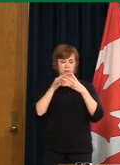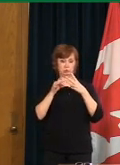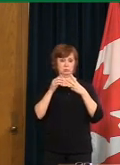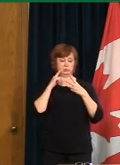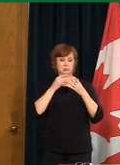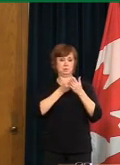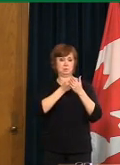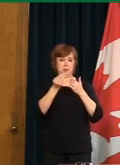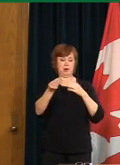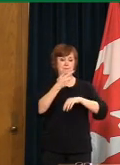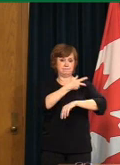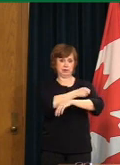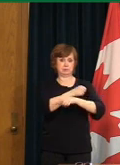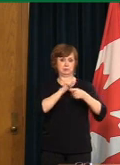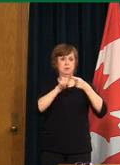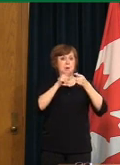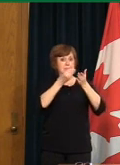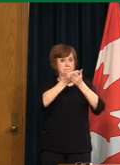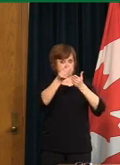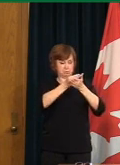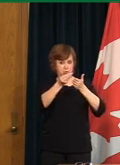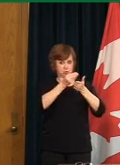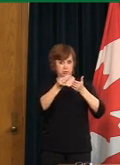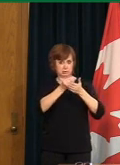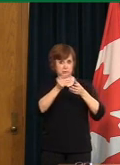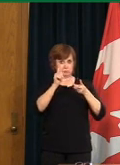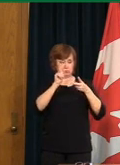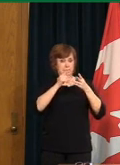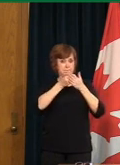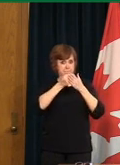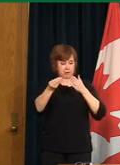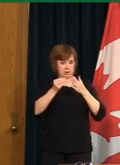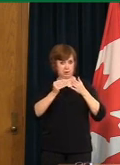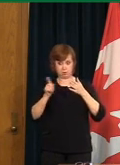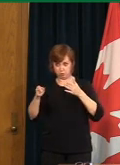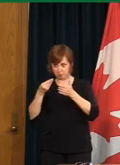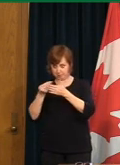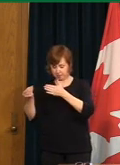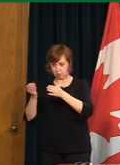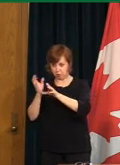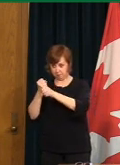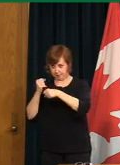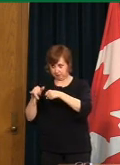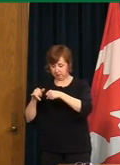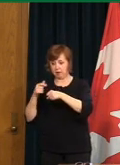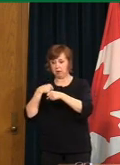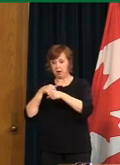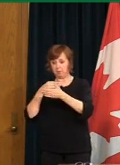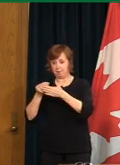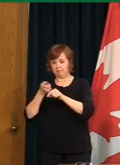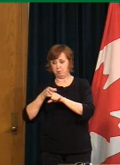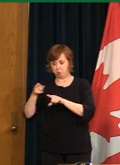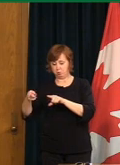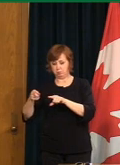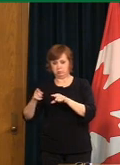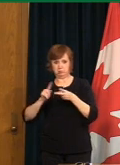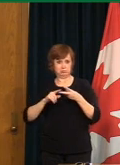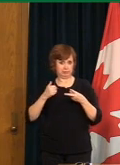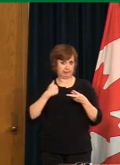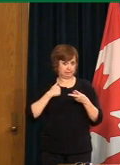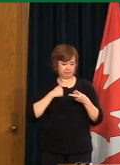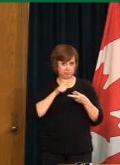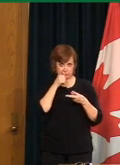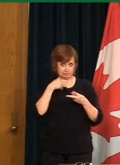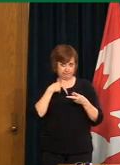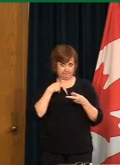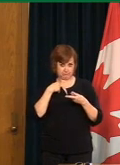from places that make this vaccine and produce it. Yes, and Canada is not one of those places at present.